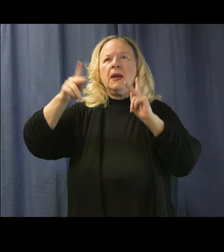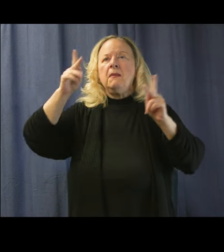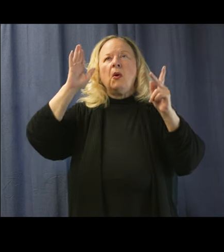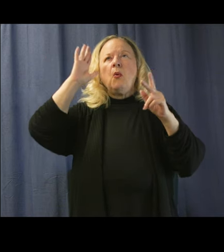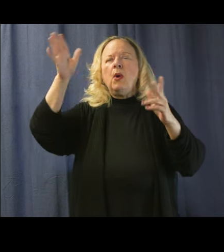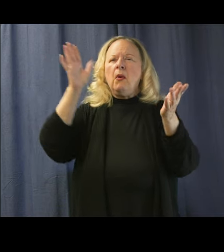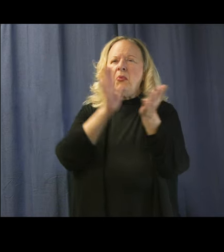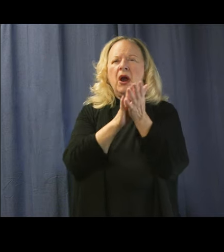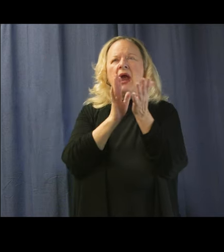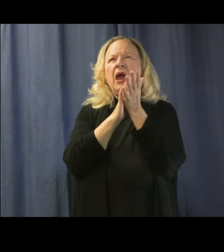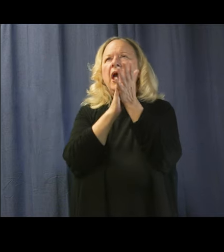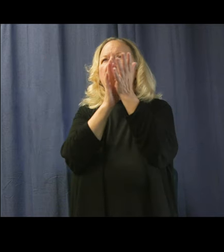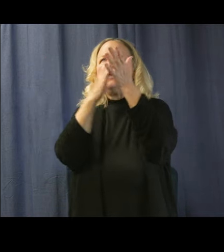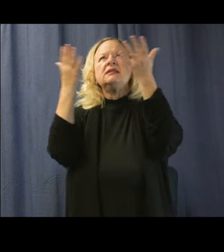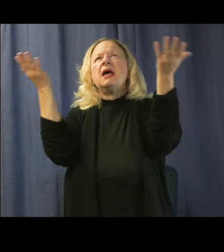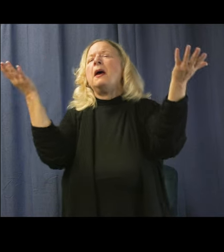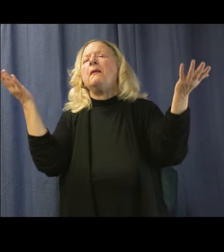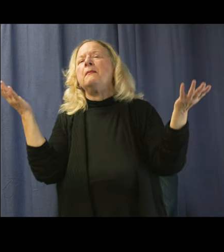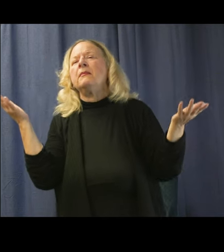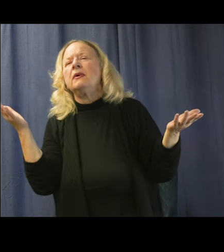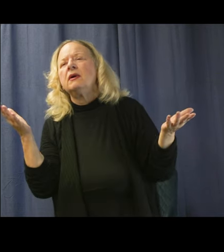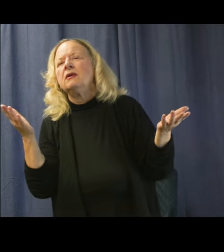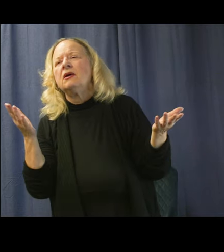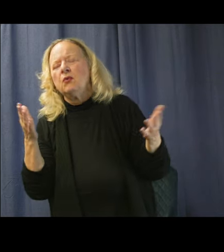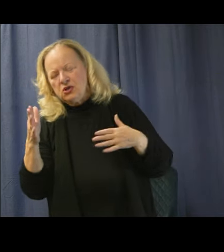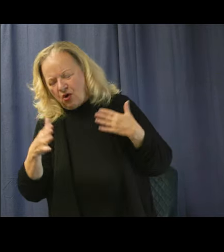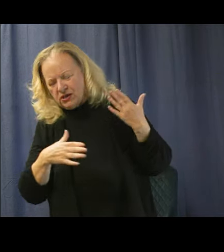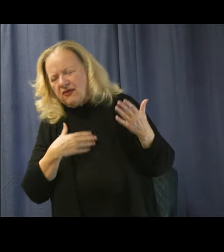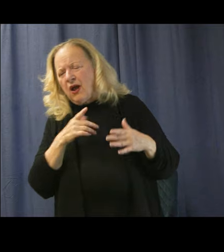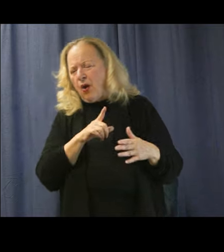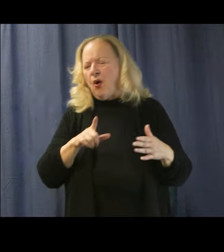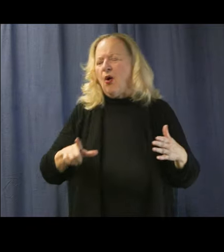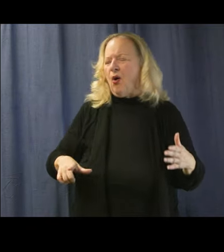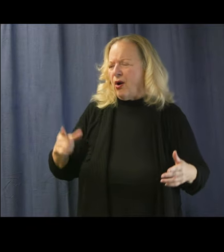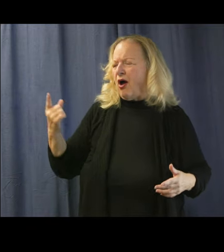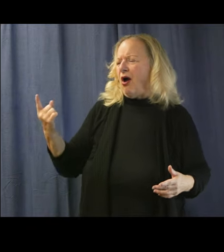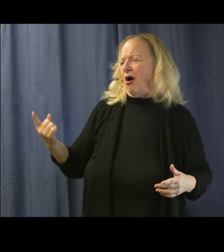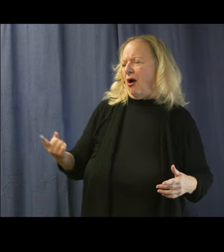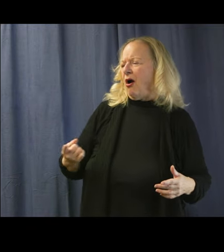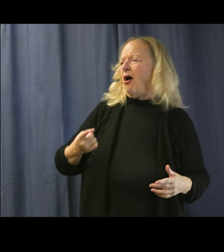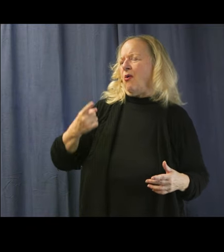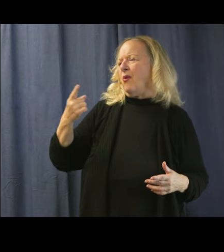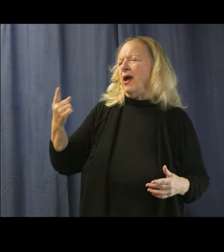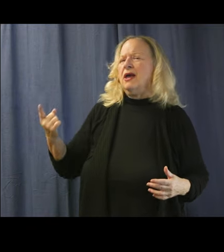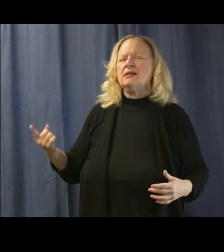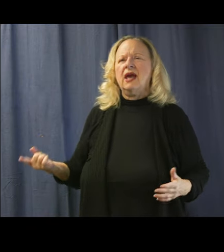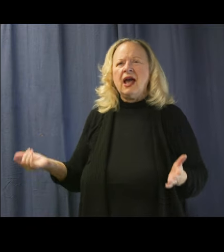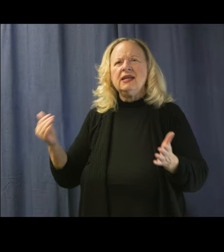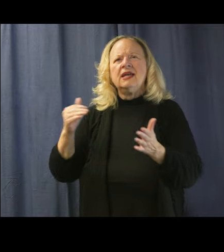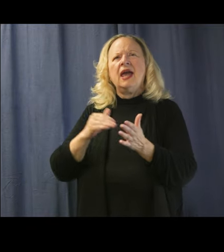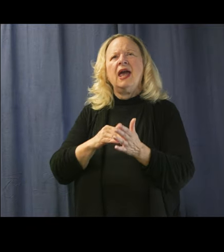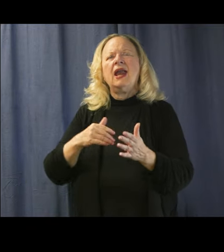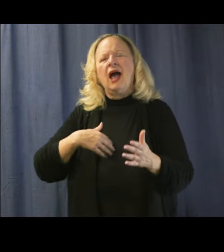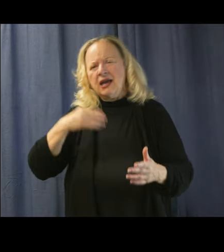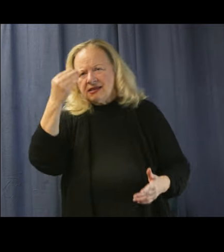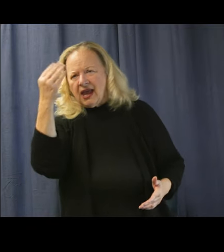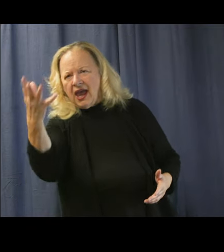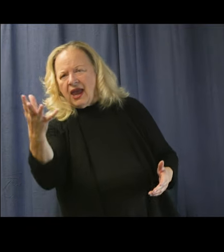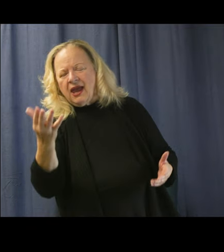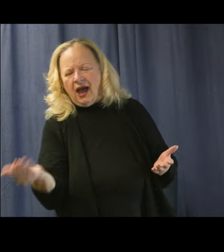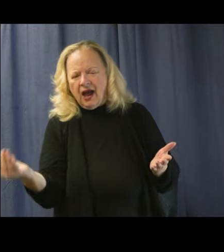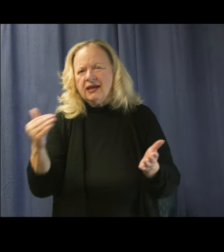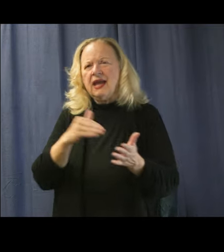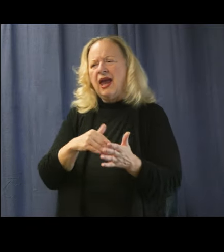All that men would praise him. Rejoice in the Lord always. And again